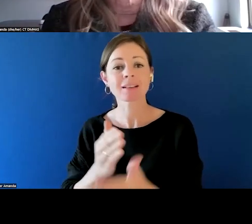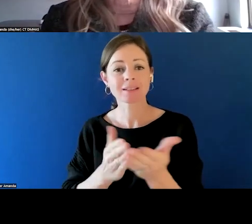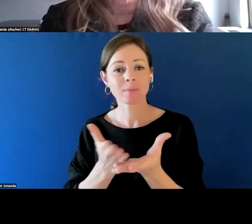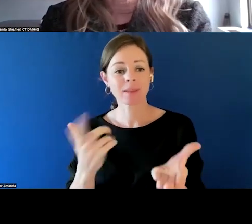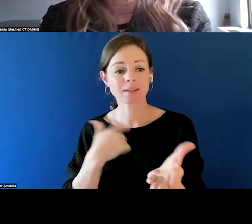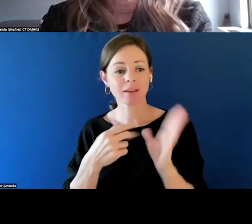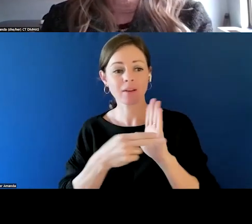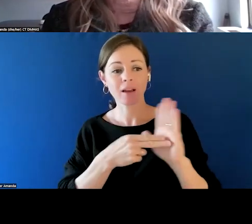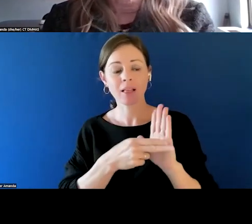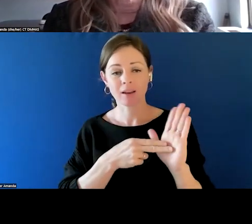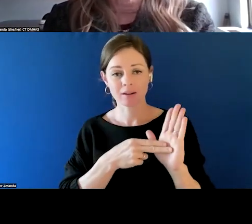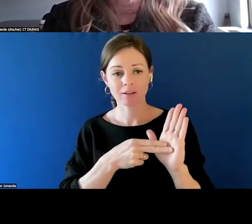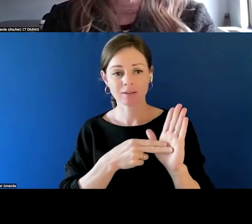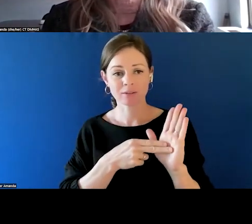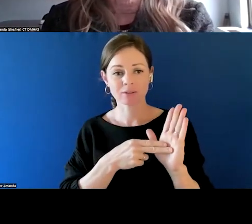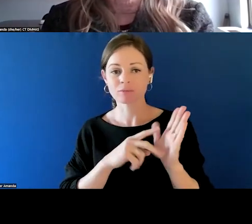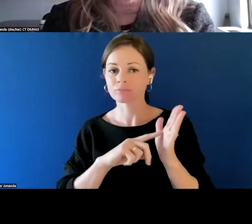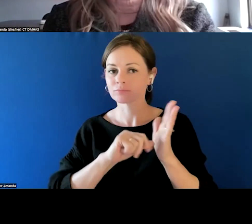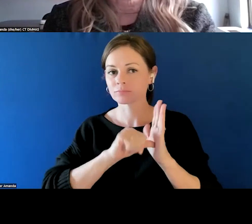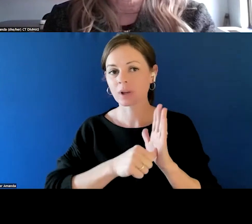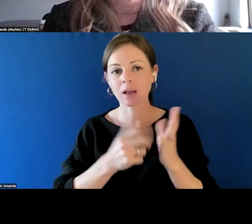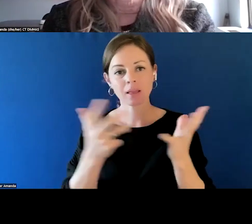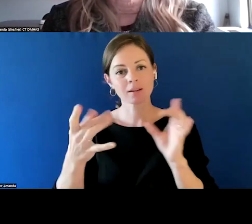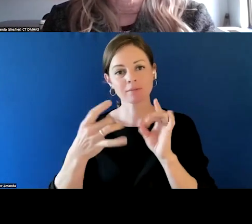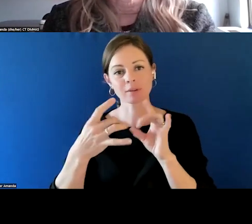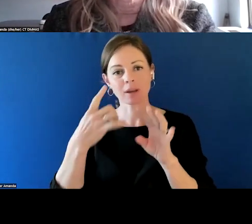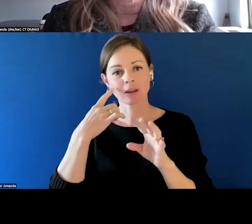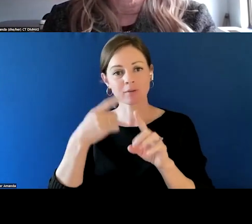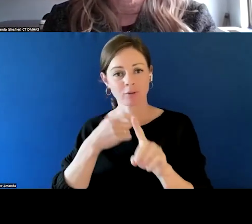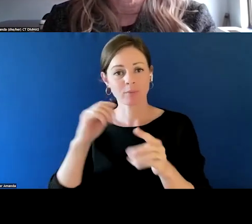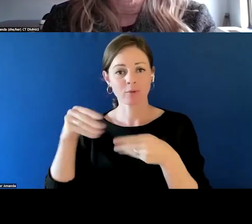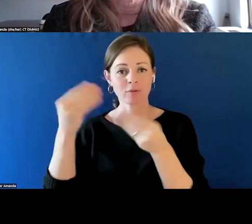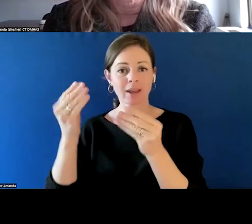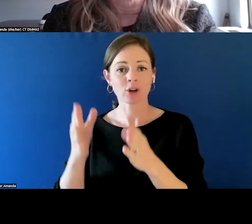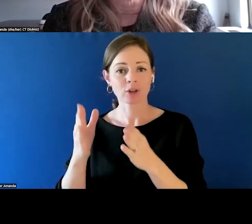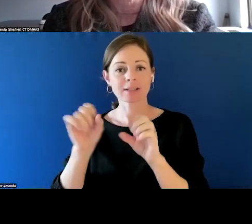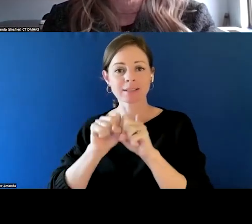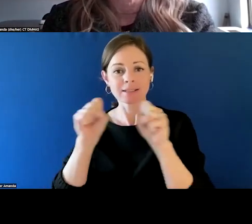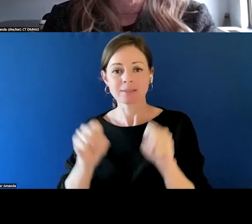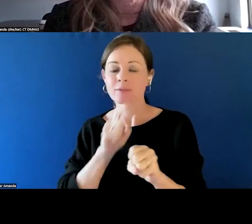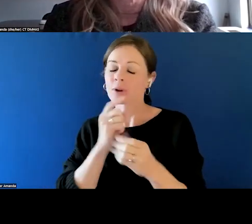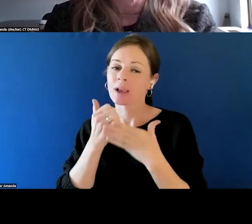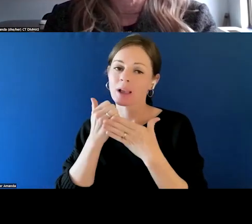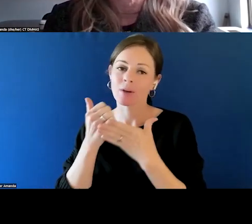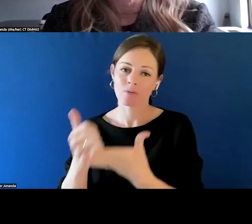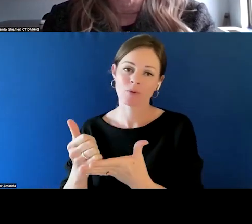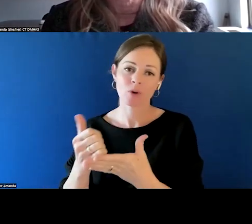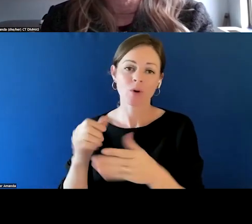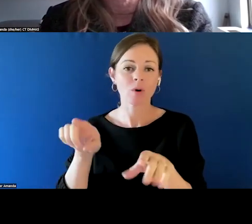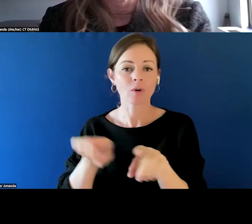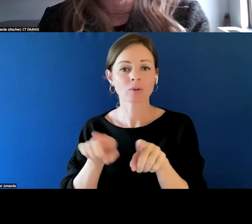highlighted, we've gotten a lot of feedback from our provider system that they've been very helpful, but we've also incorporated some